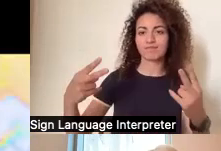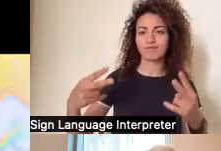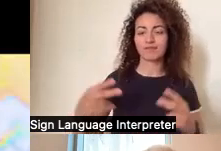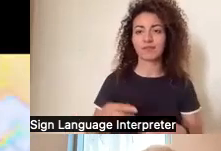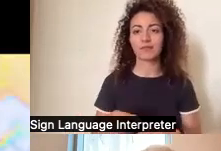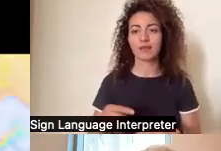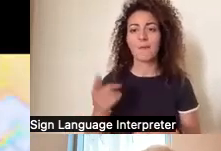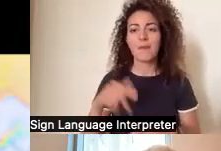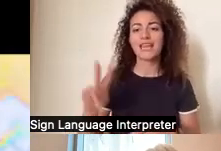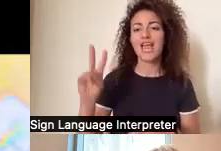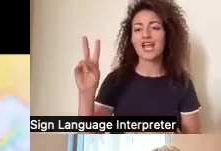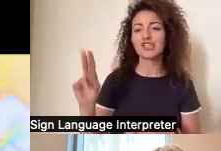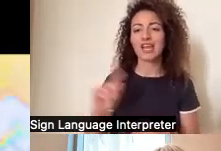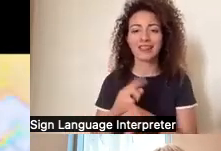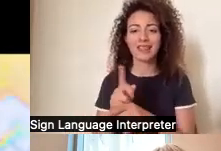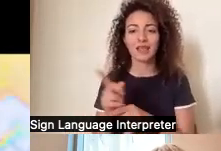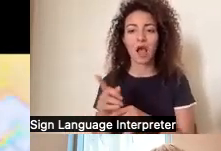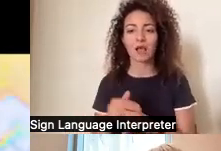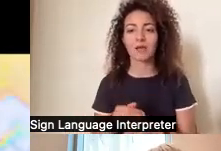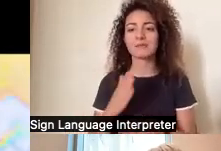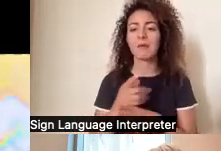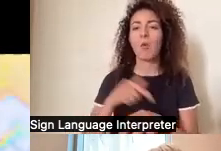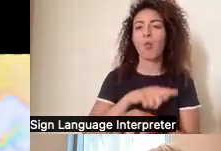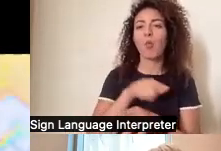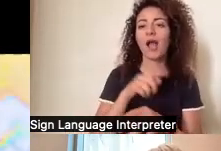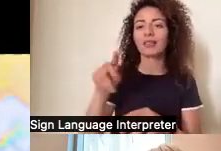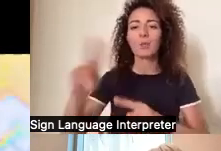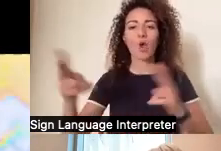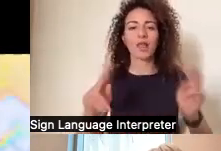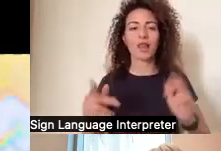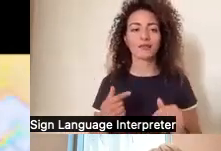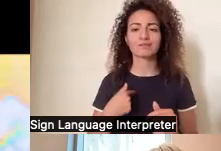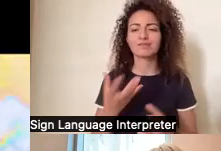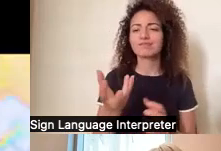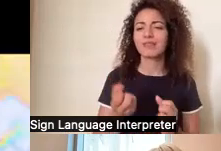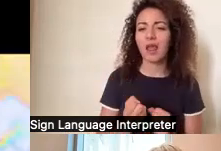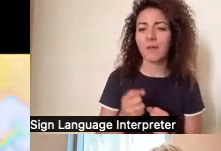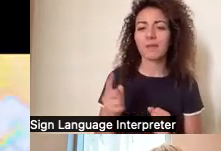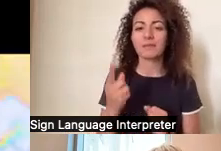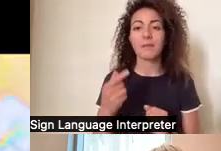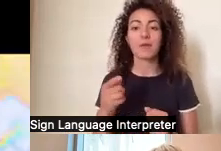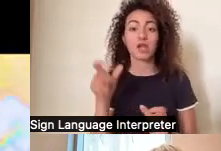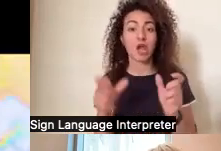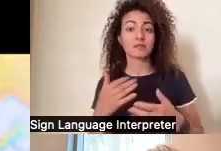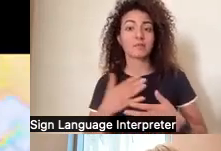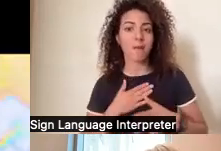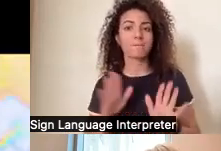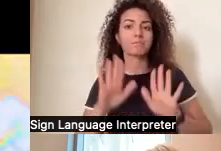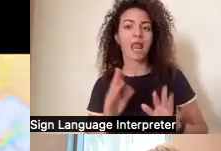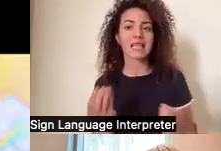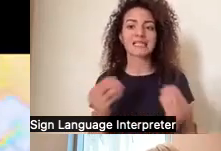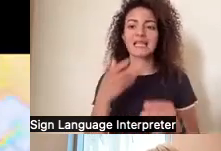in 20 minutes, because we have different time schedules here. I will ask if we can actually extend it for those who want to stay for the